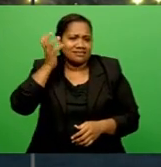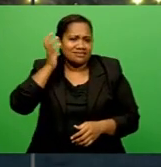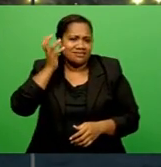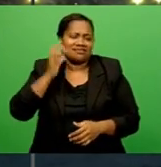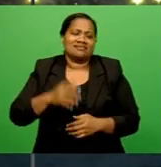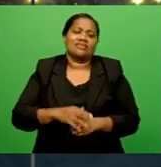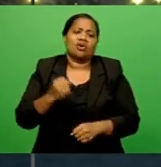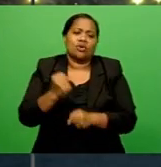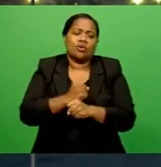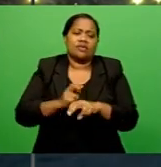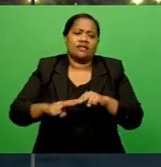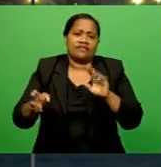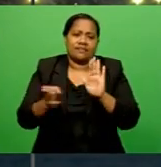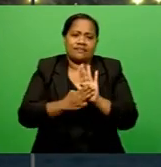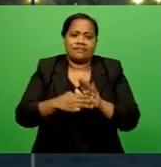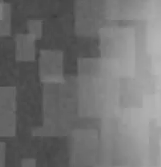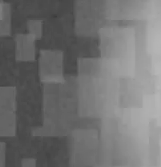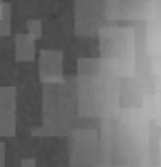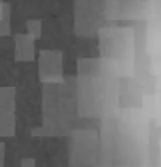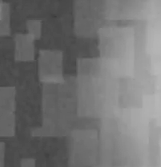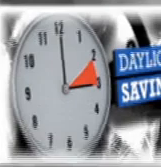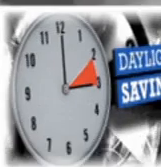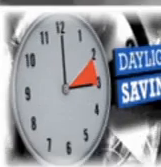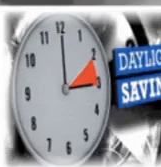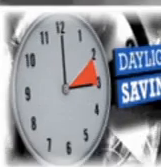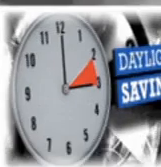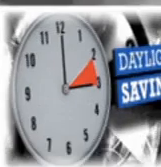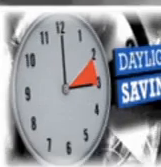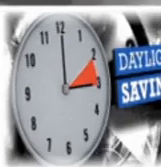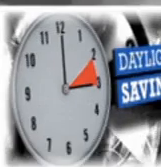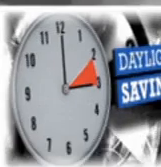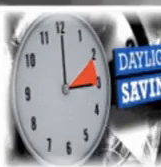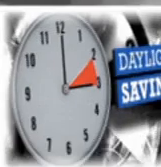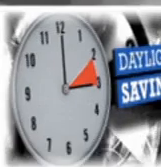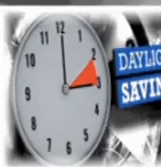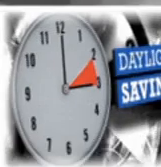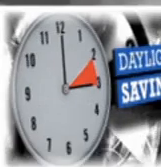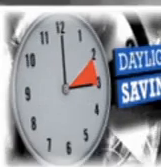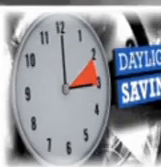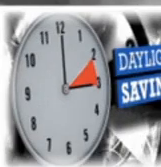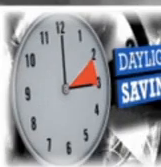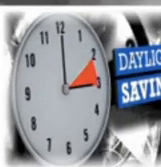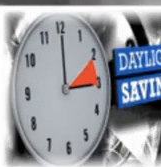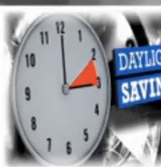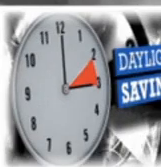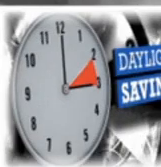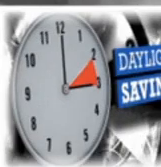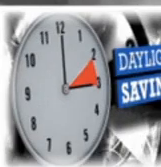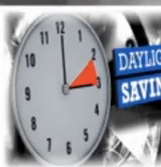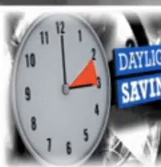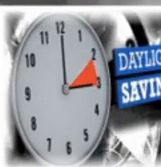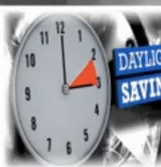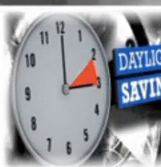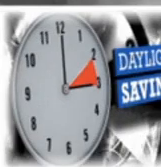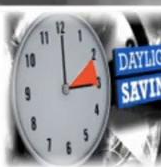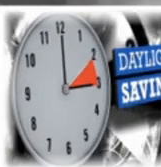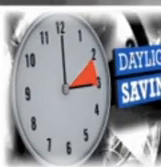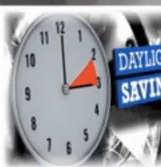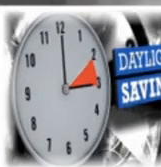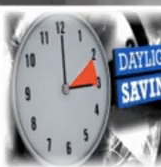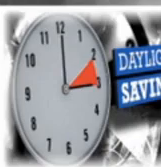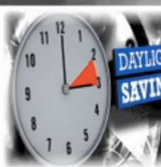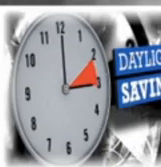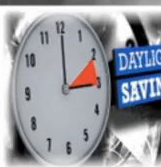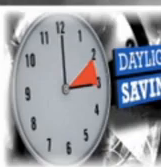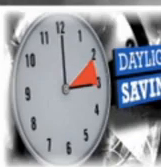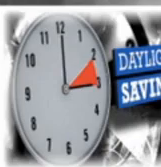FM. To our poll question this week, we are asking, should the next daylight savings be extended for a longer period? Visit our FBC